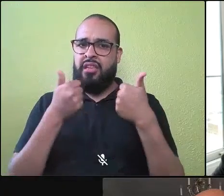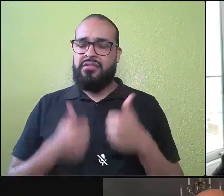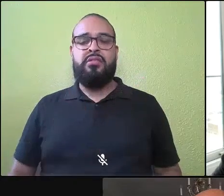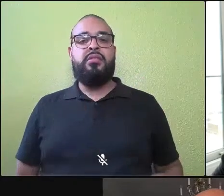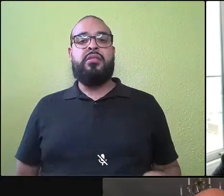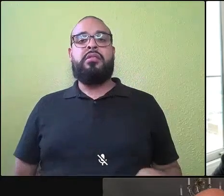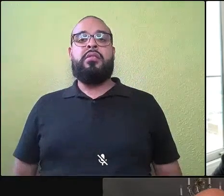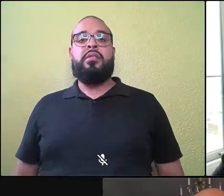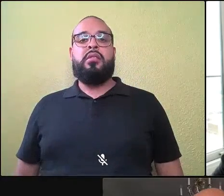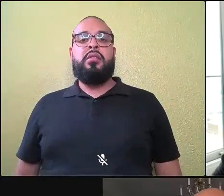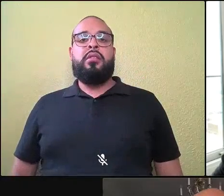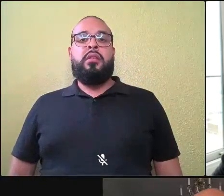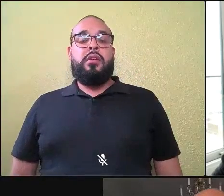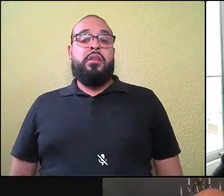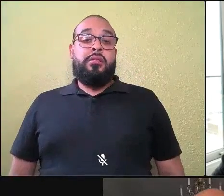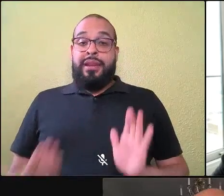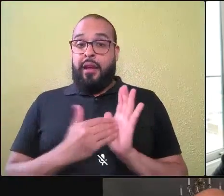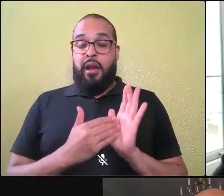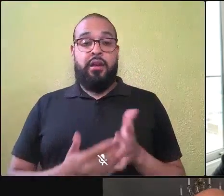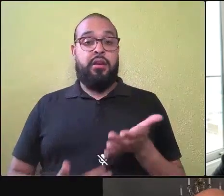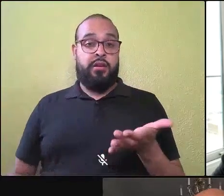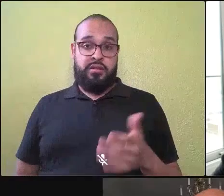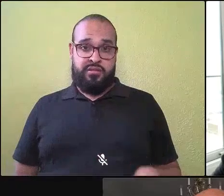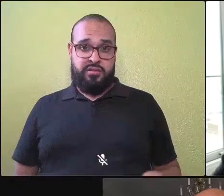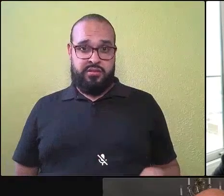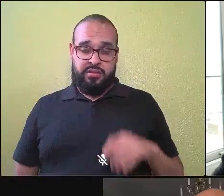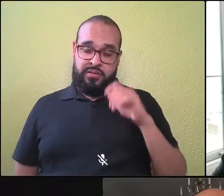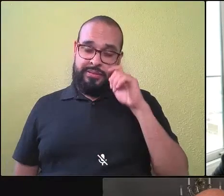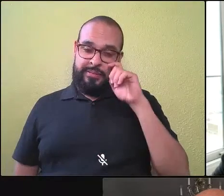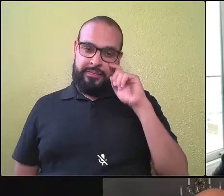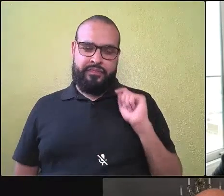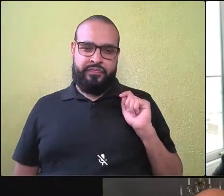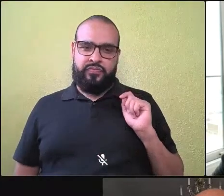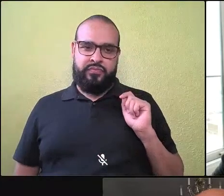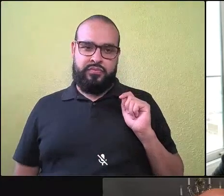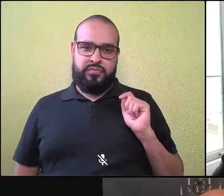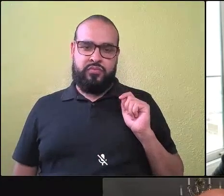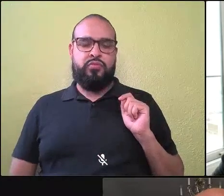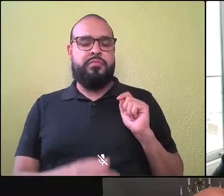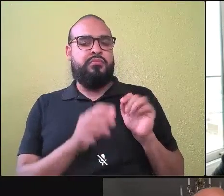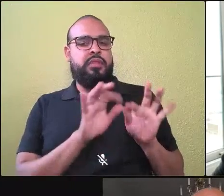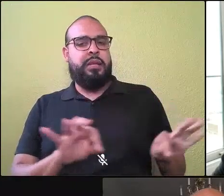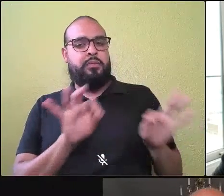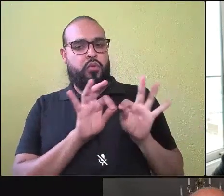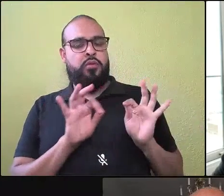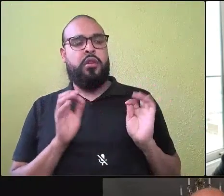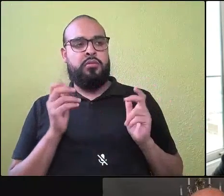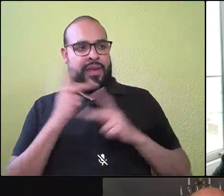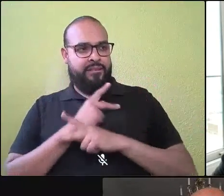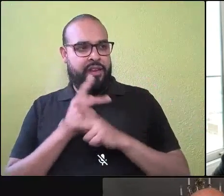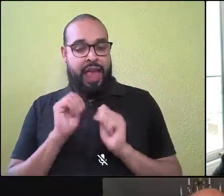that for myself? Because at the end of the day, you get depleted sort of always filling other people's cups. And so I really sort of had to figure out the ways